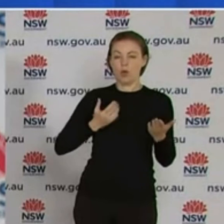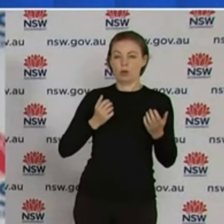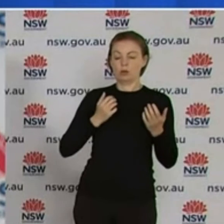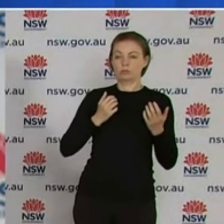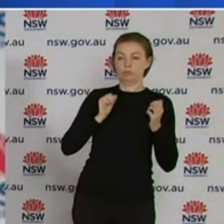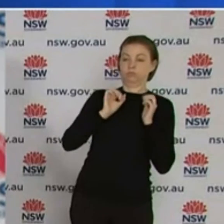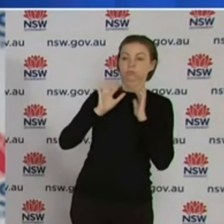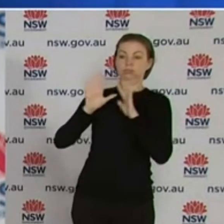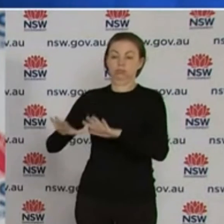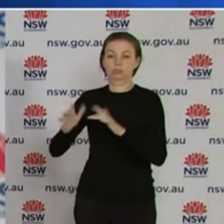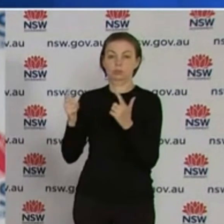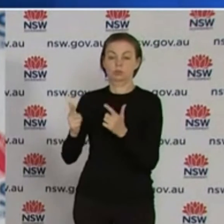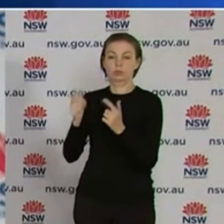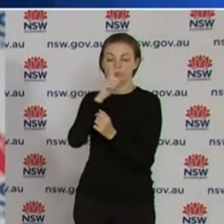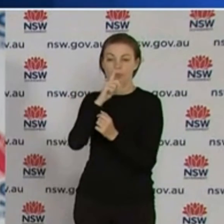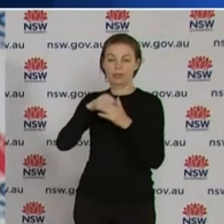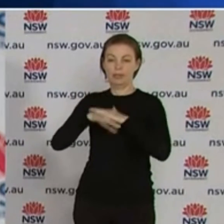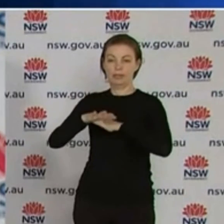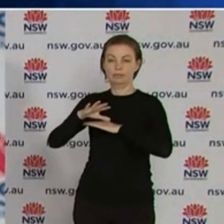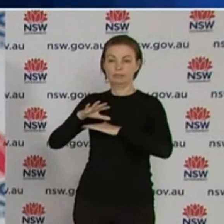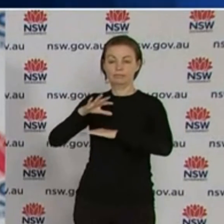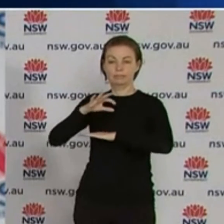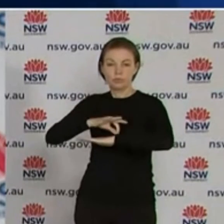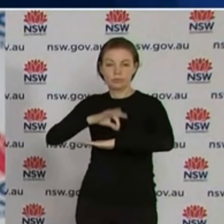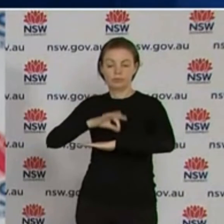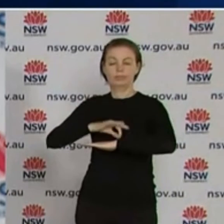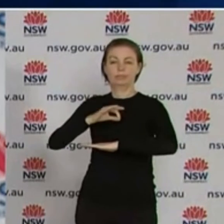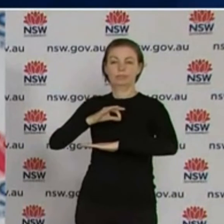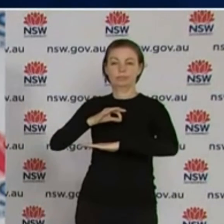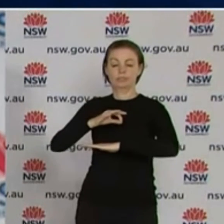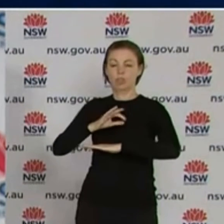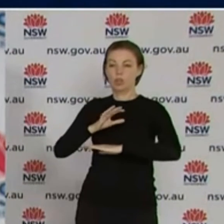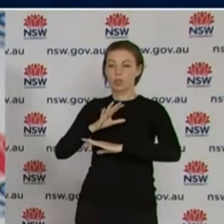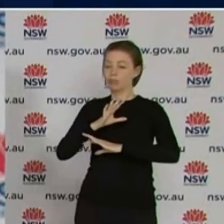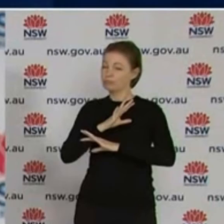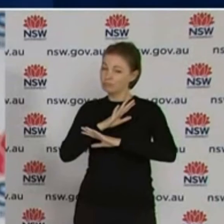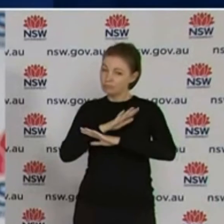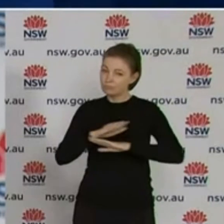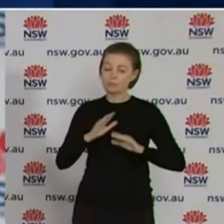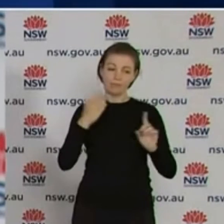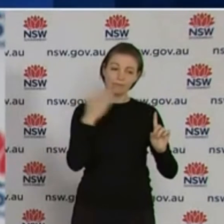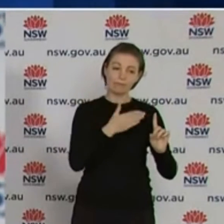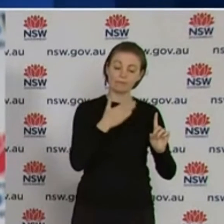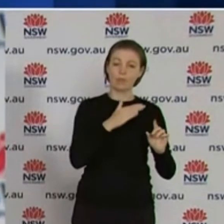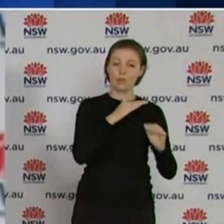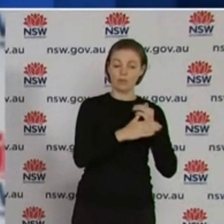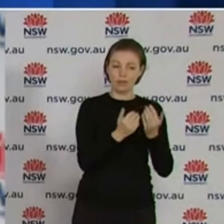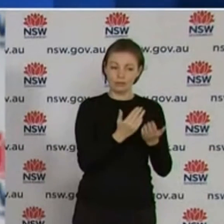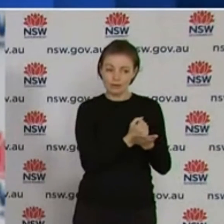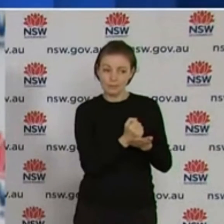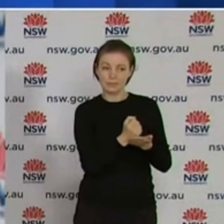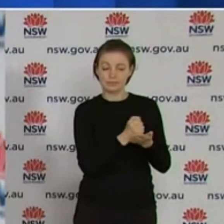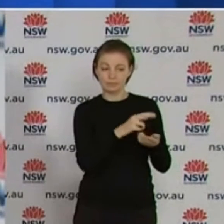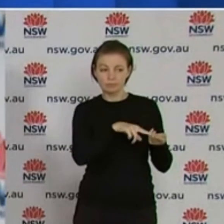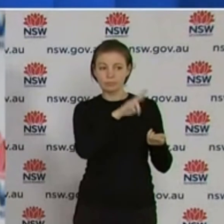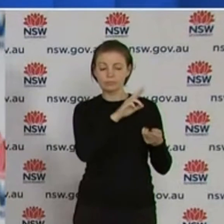system. And that's why it's not always the case numbers you need to look at. I've often said the case numbers are there and we'll provide